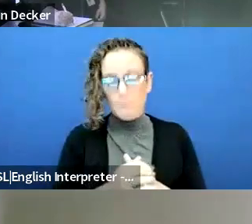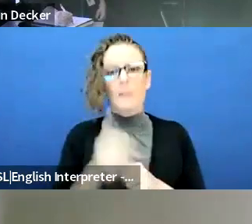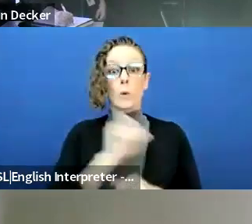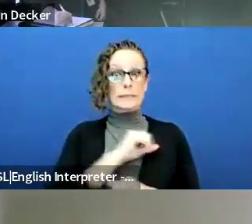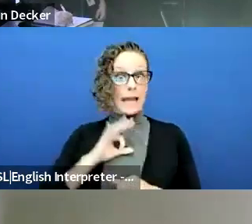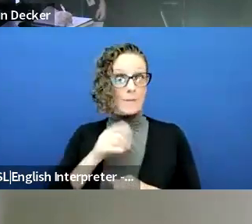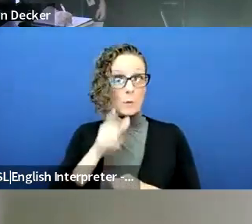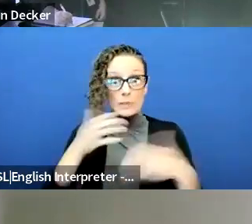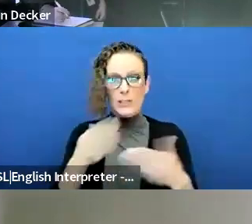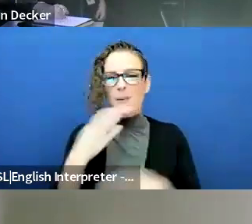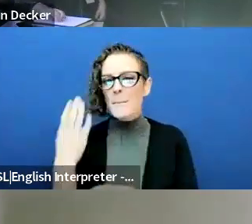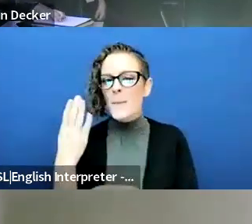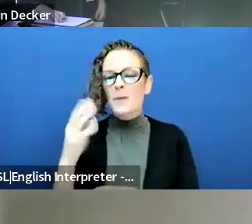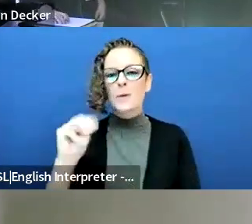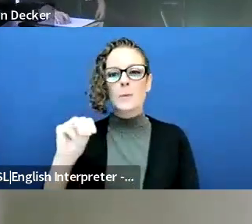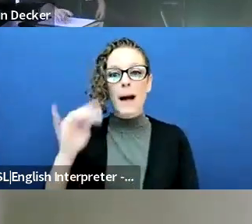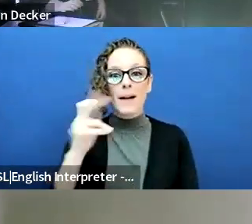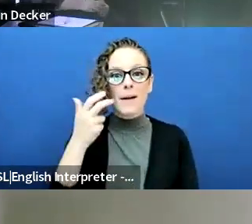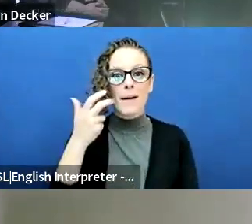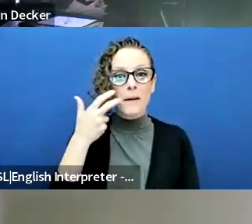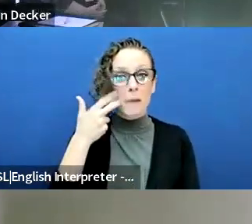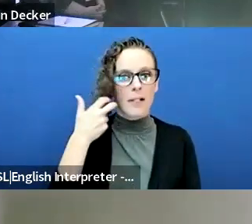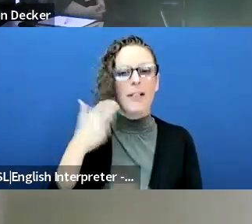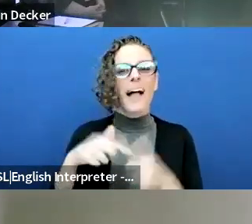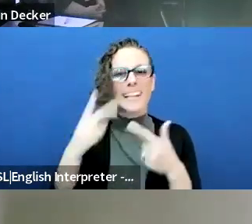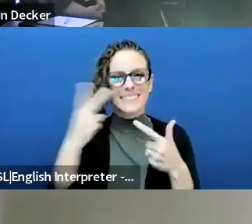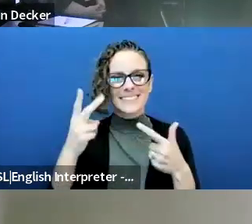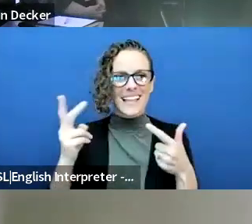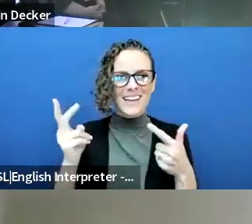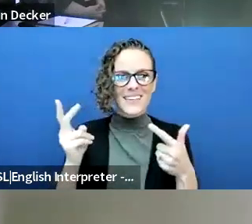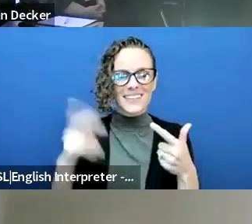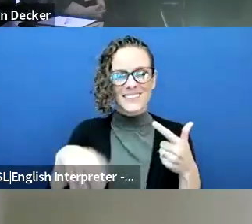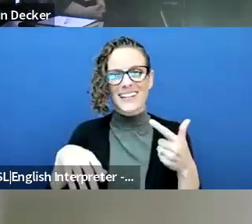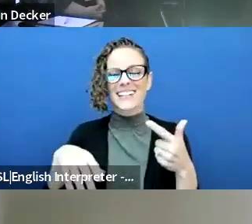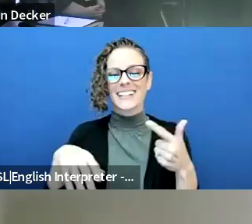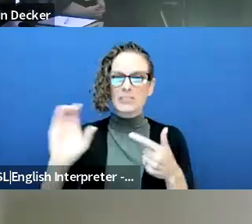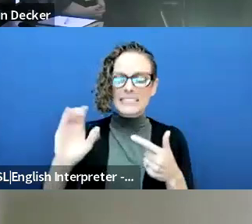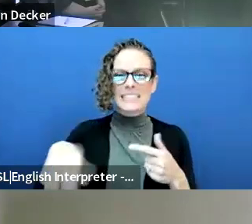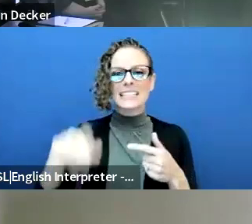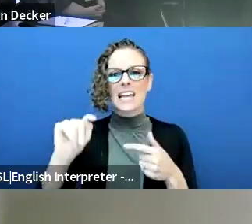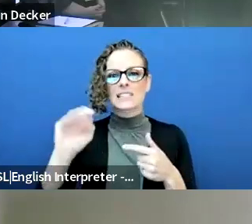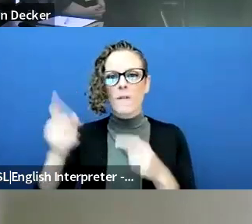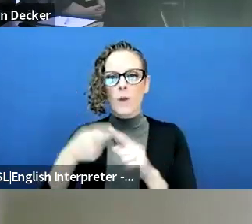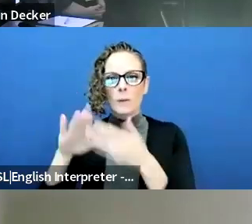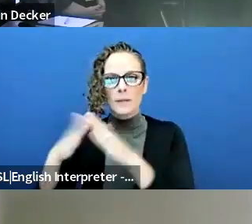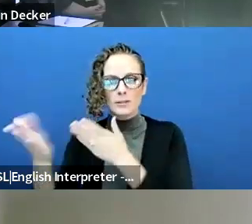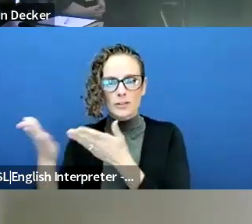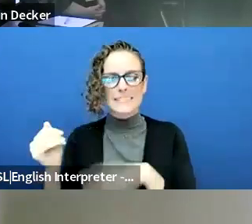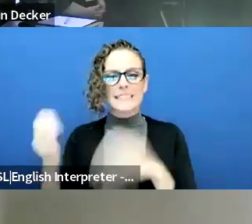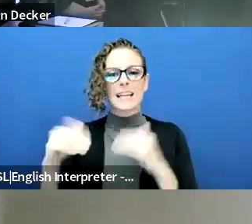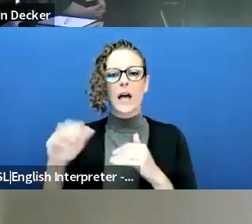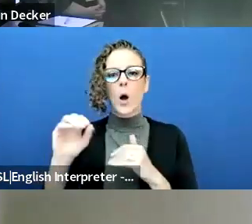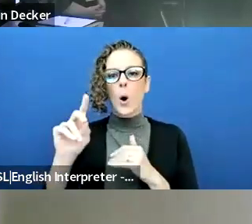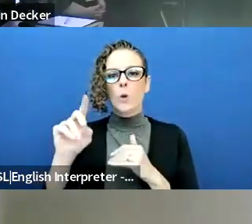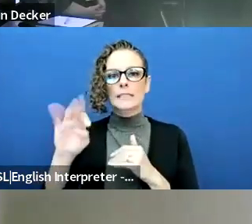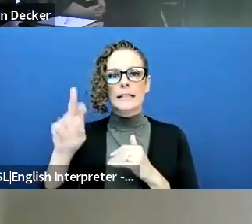I will say good morning to Michael, and I see Christine and Tom on from Community Services, and